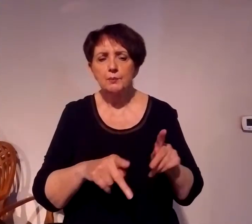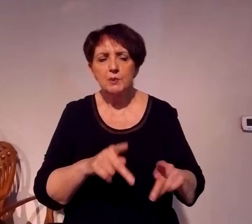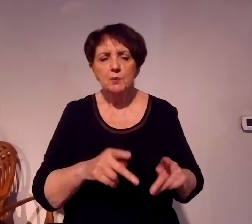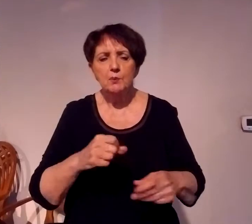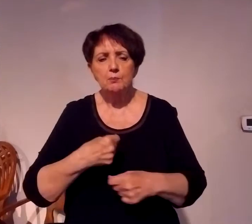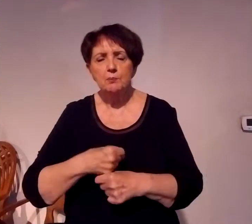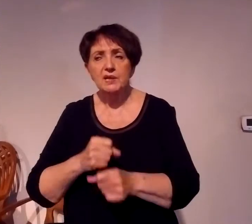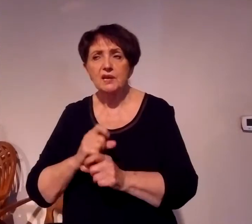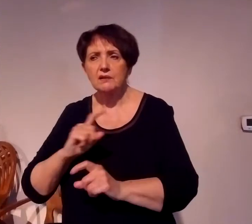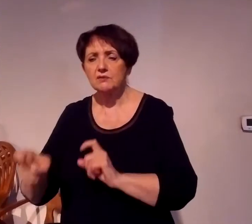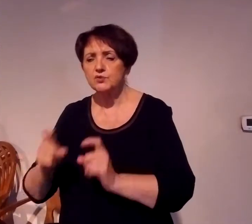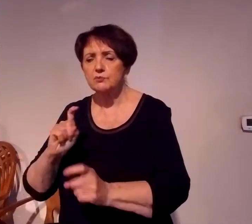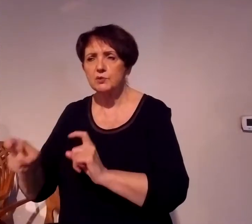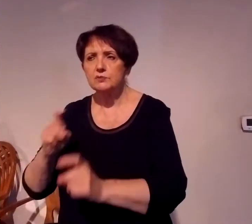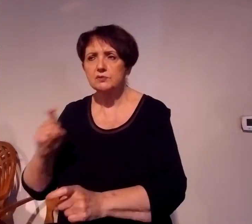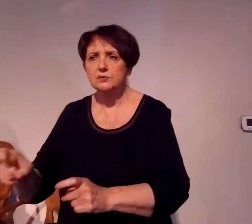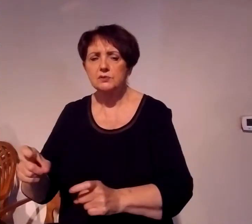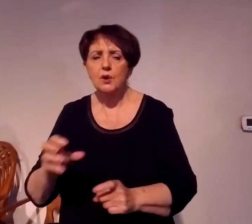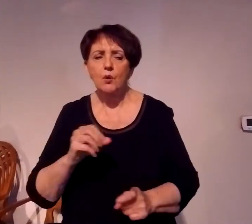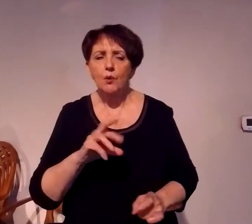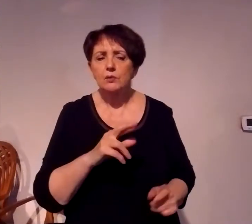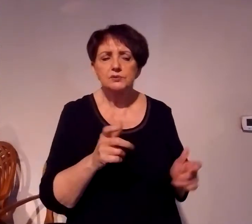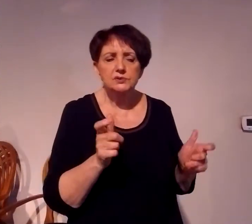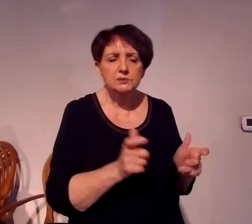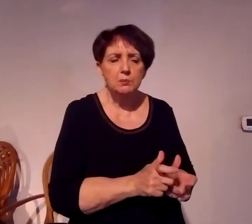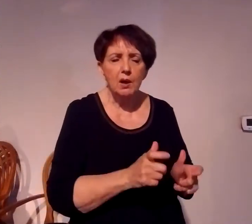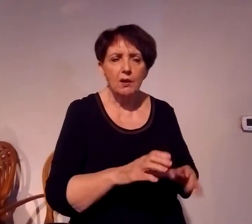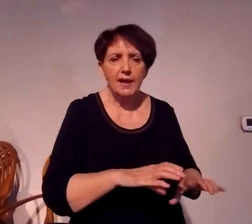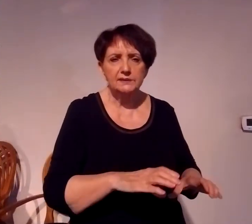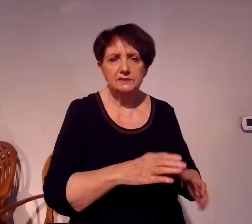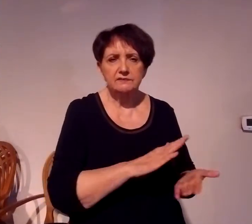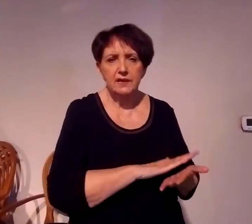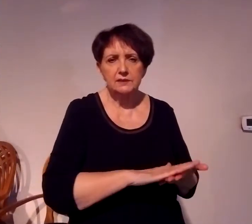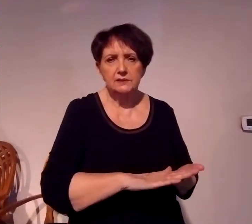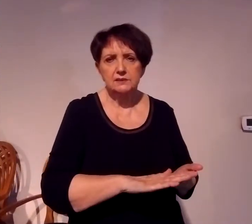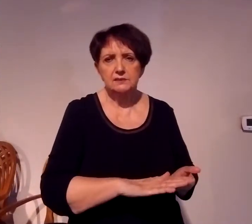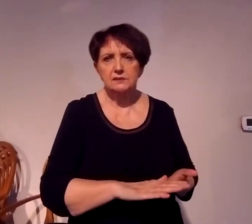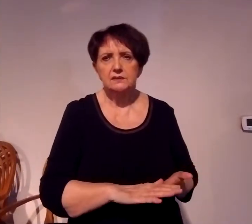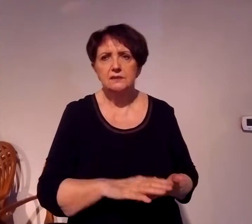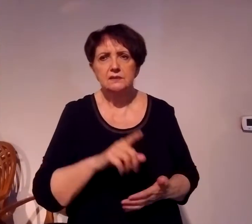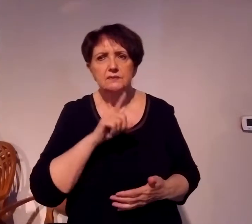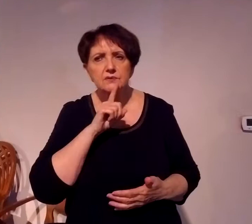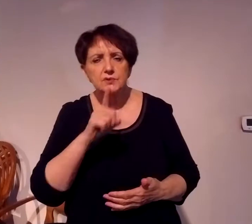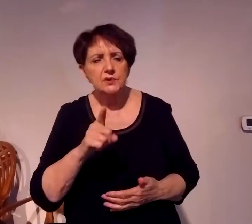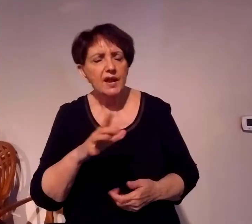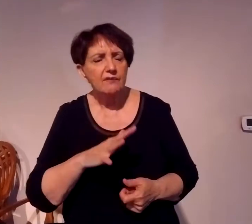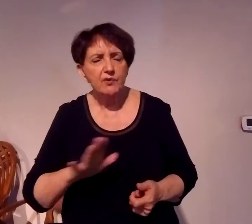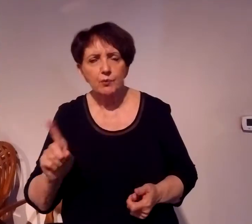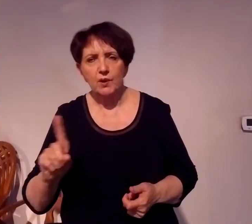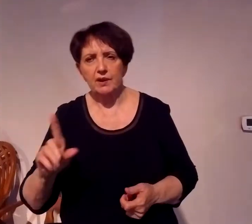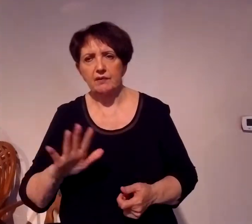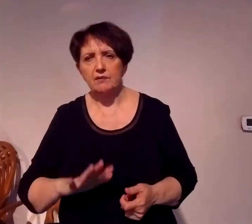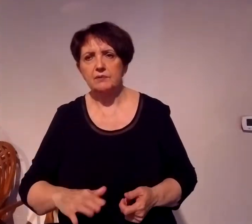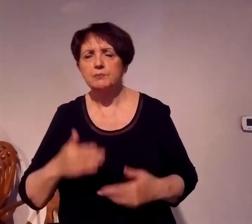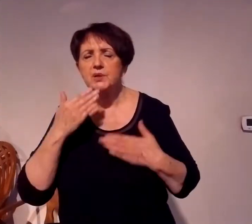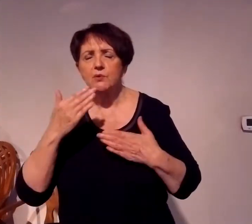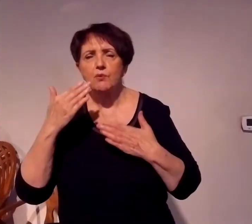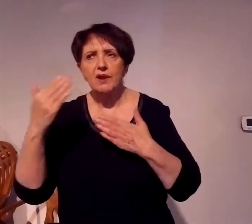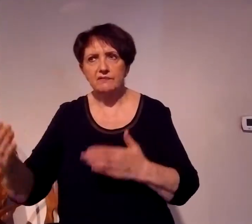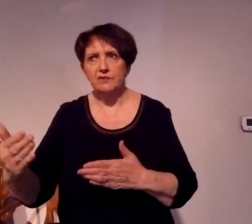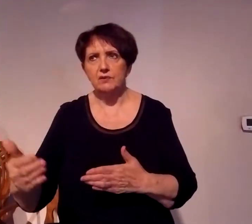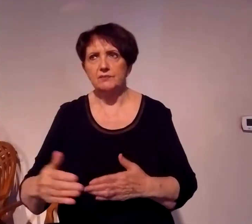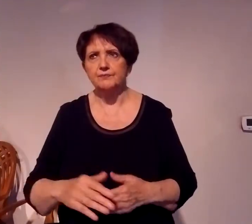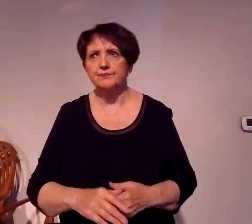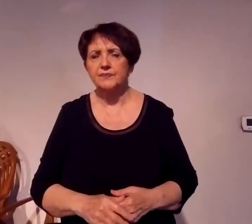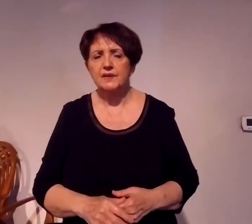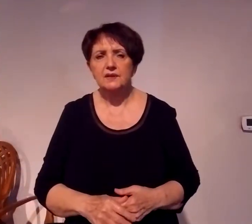contributions, or small acts of kindness. Literally all over. To be grateful for these things, not just